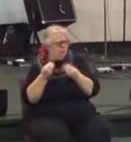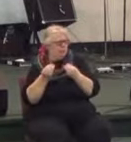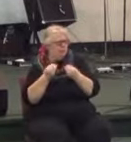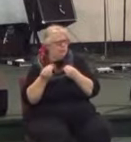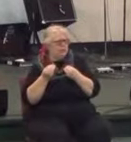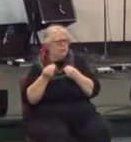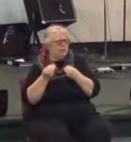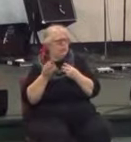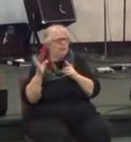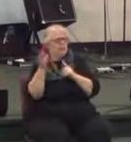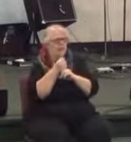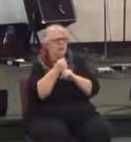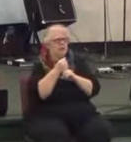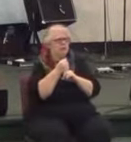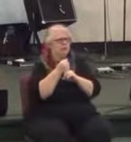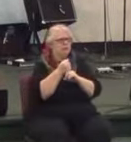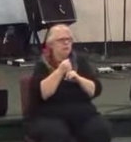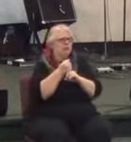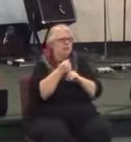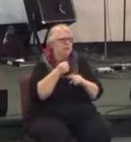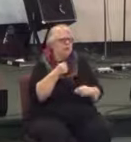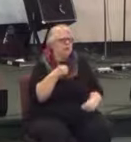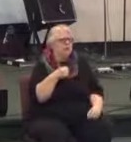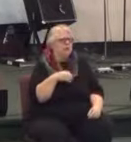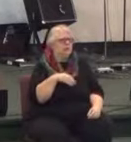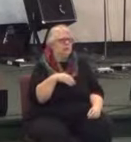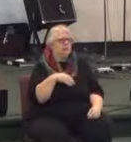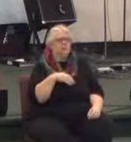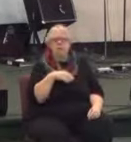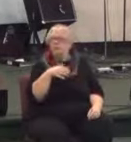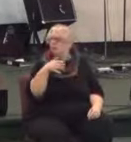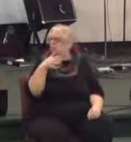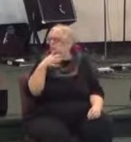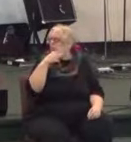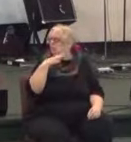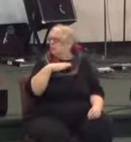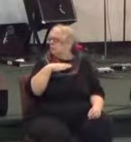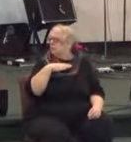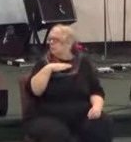then women of, is it the Women of Faith? What do you call your Bible study?